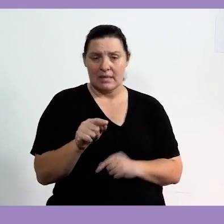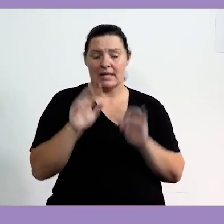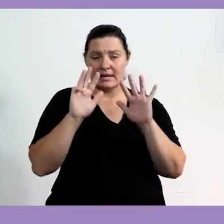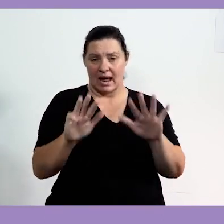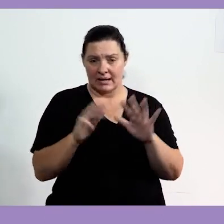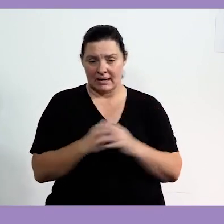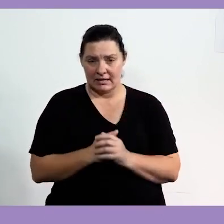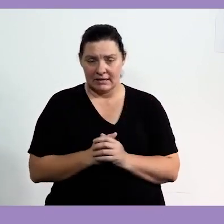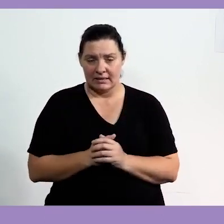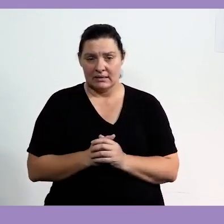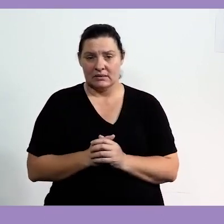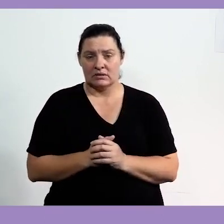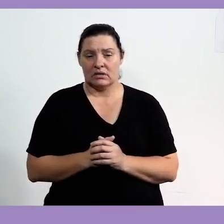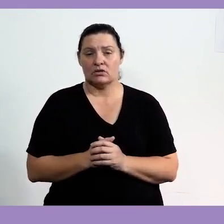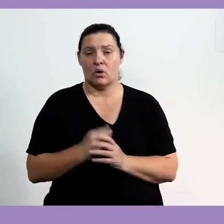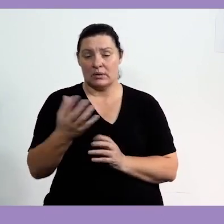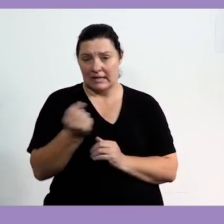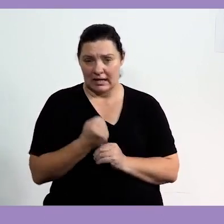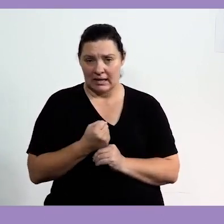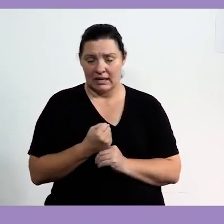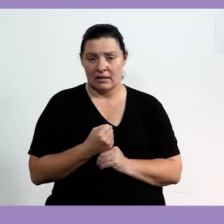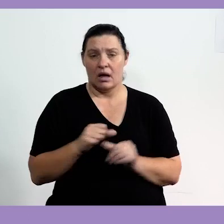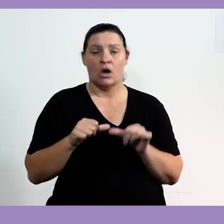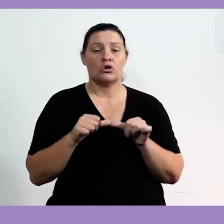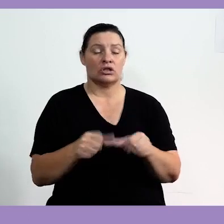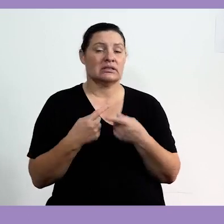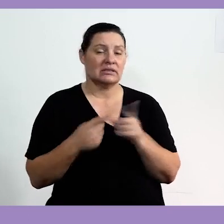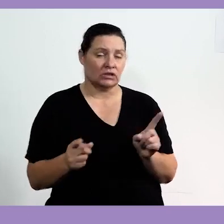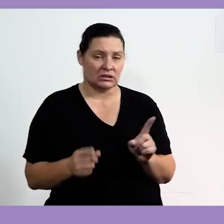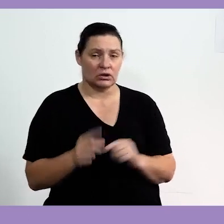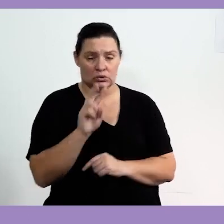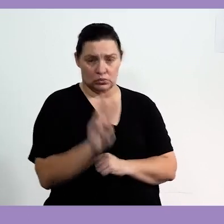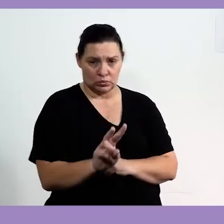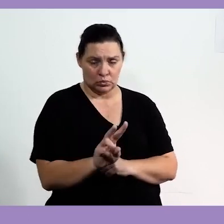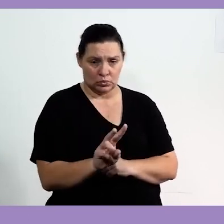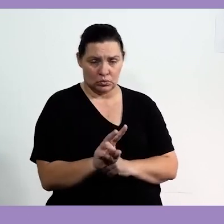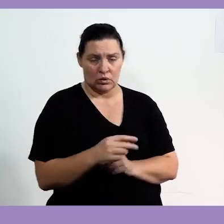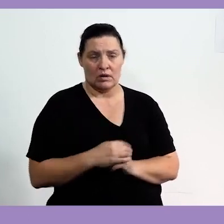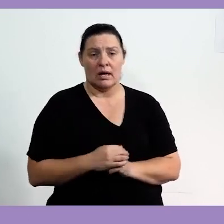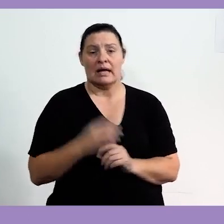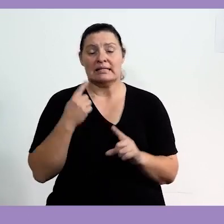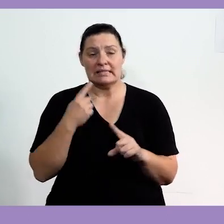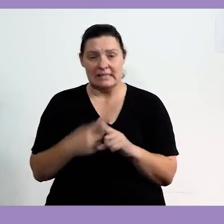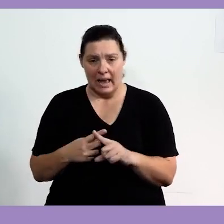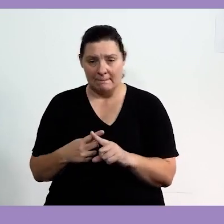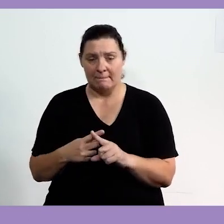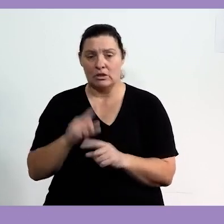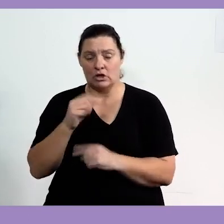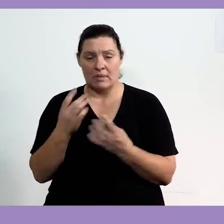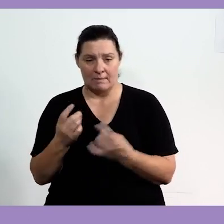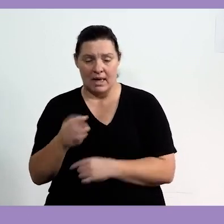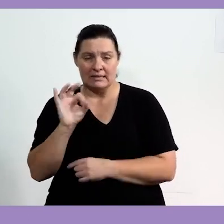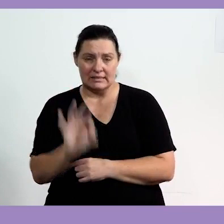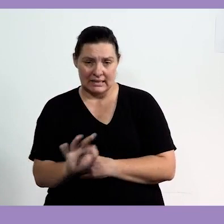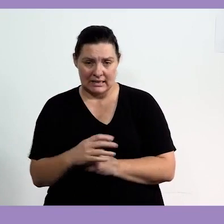which is 9. So I'm going to take the constant difference, which is 2. I'm going to multiply it by